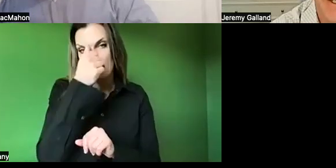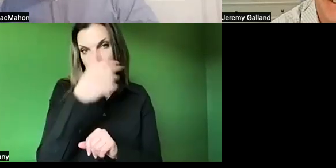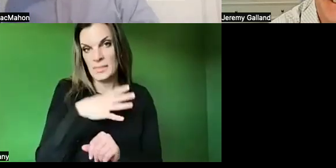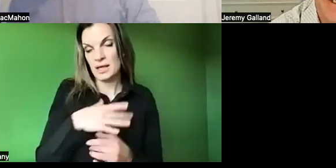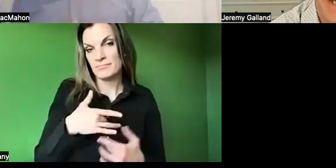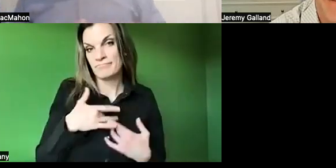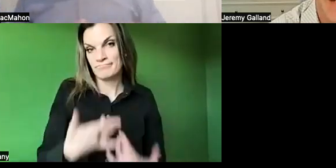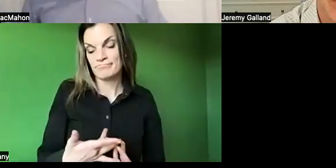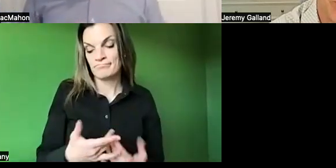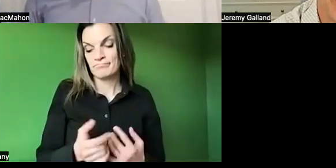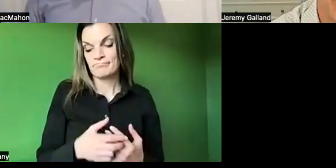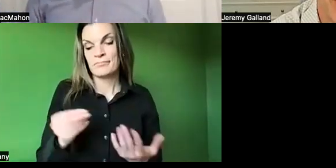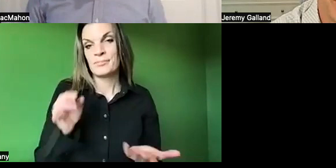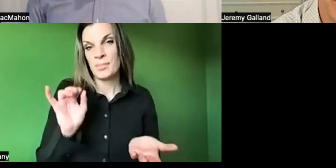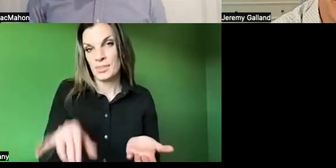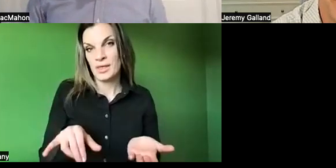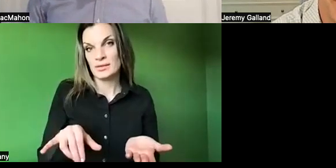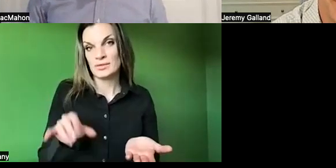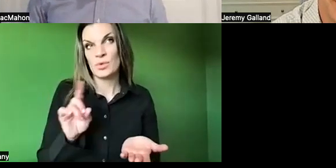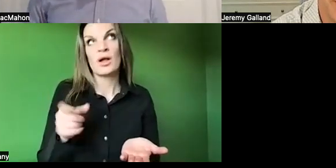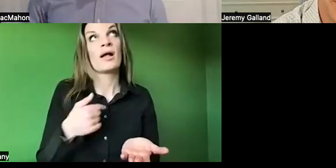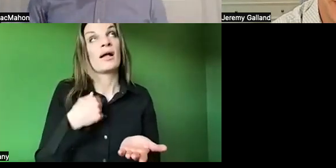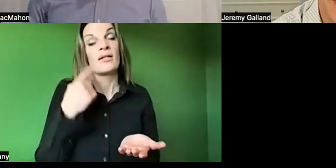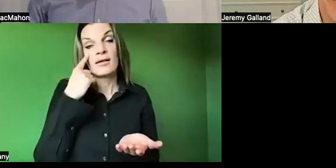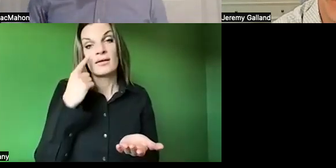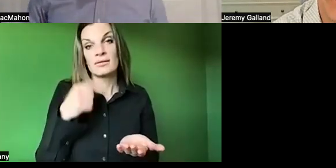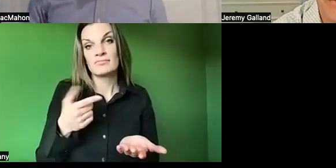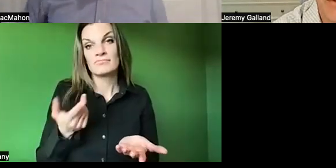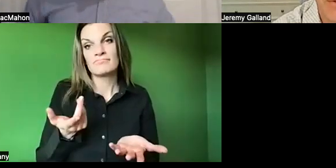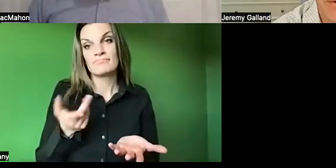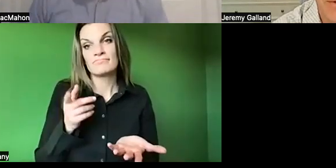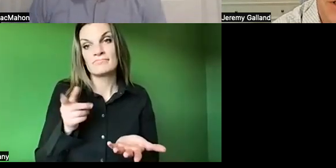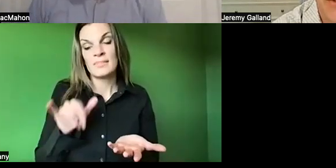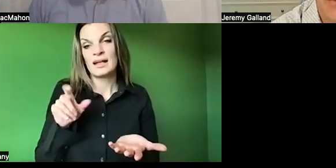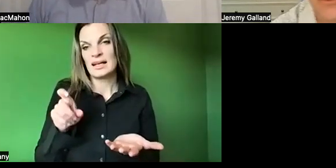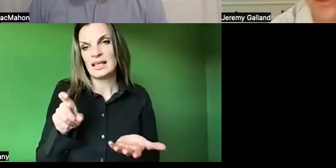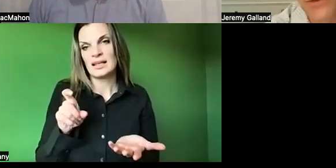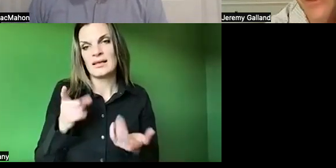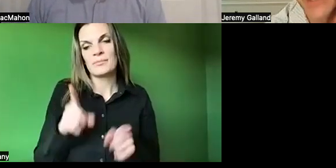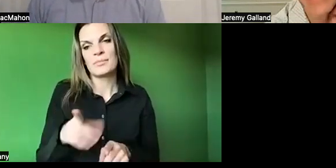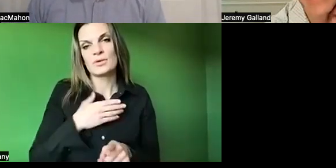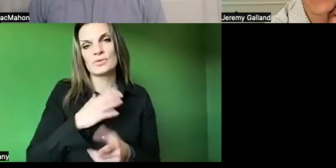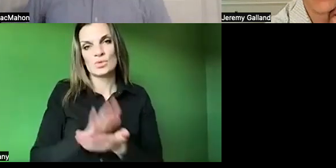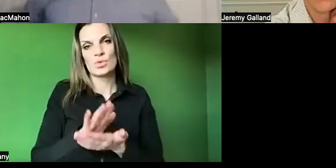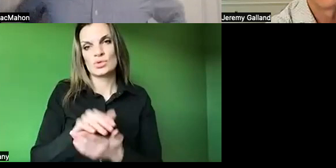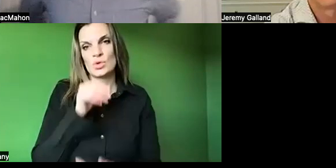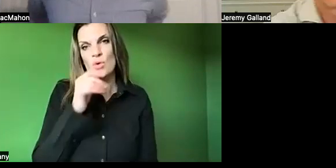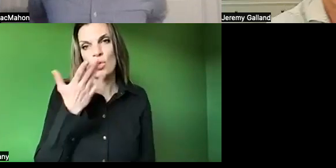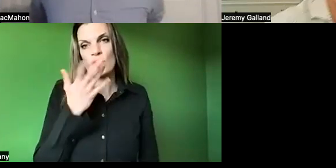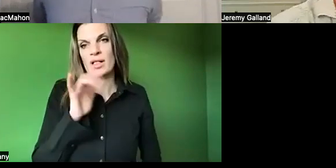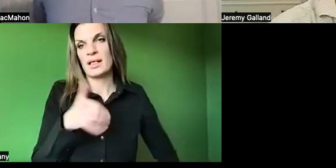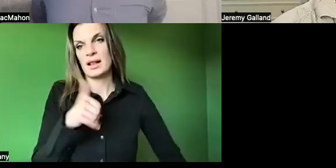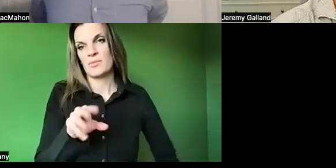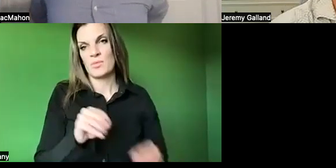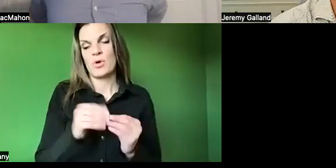specifically. And that's sort of where I believe the need arose. Our schools don't look like that anymore.